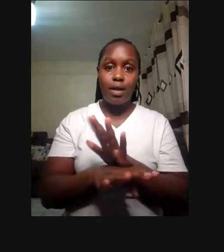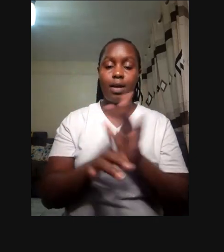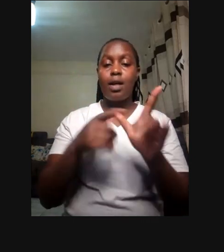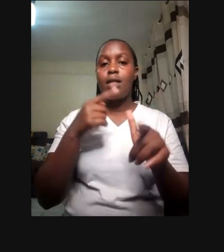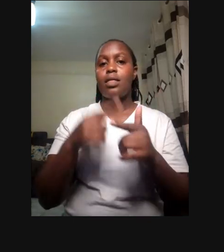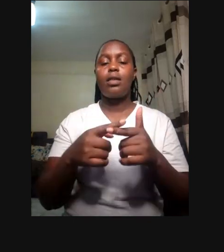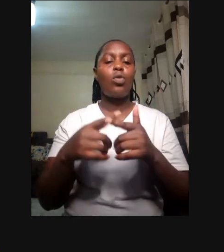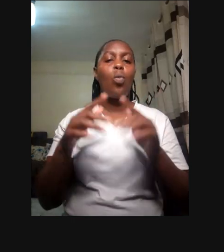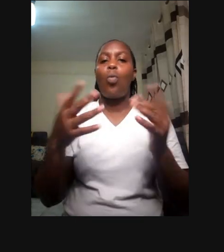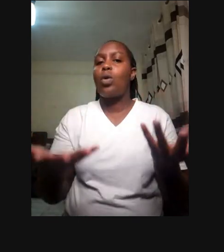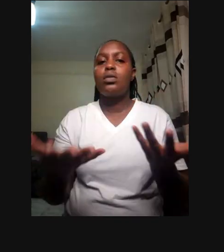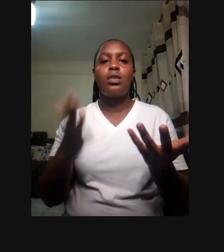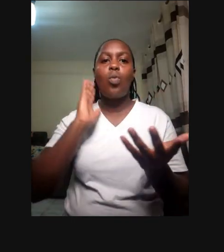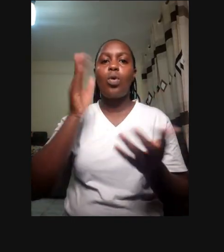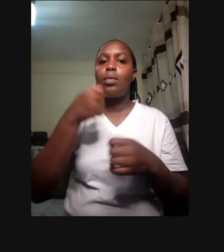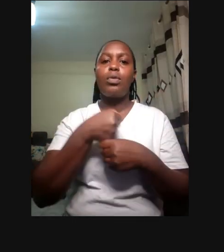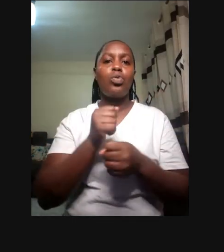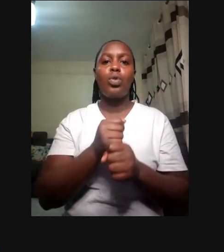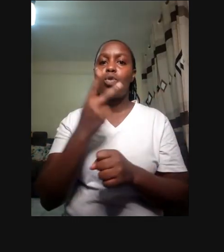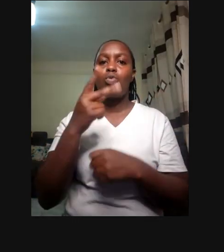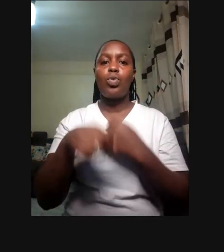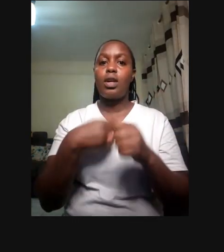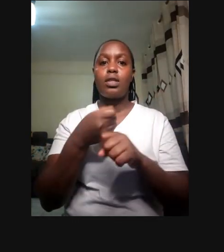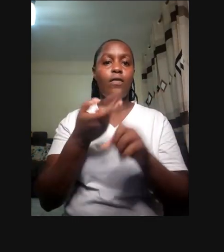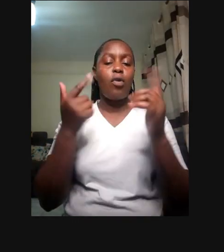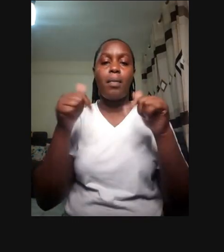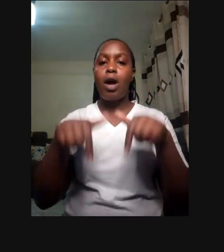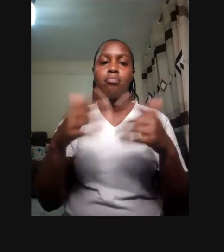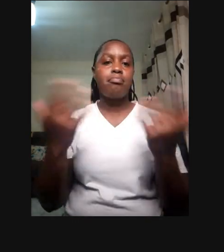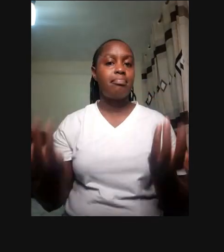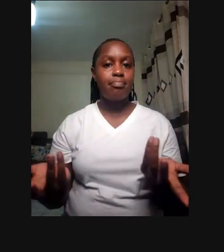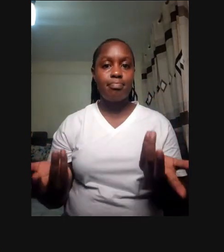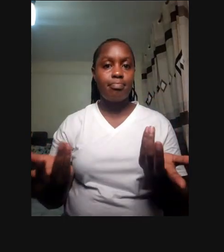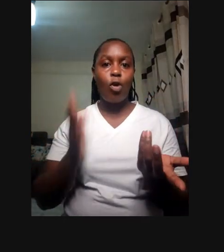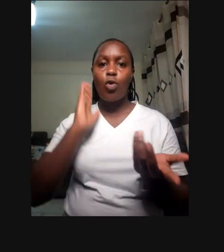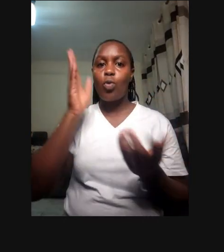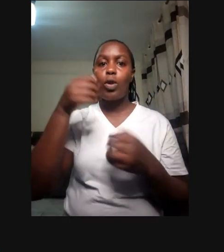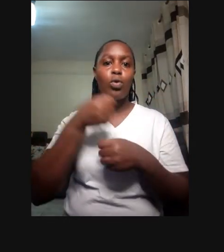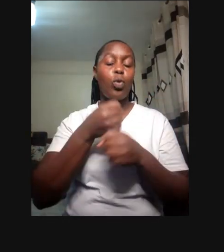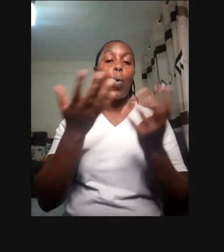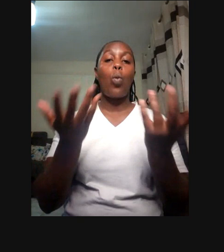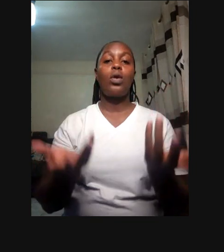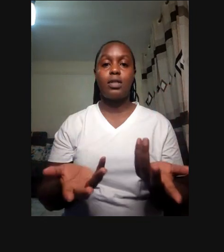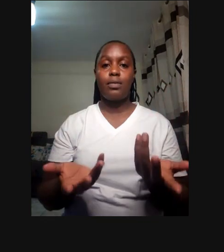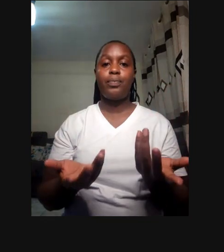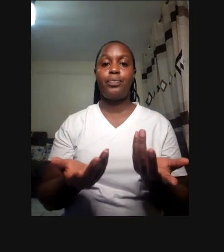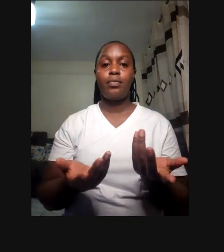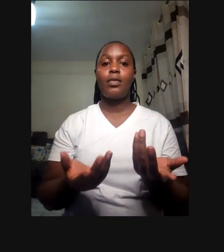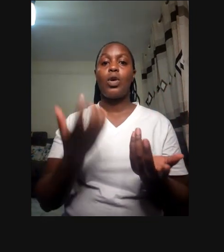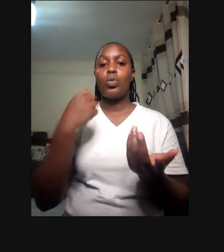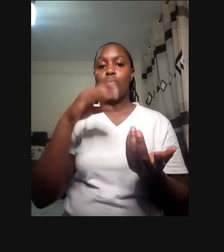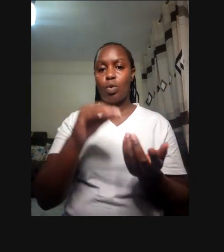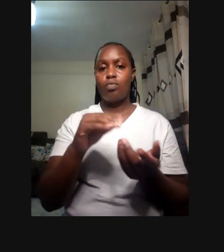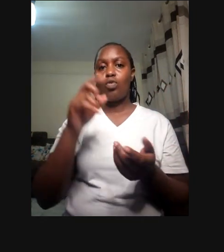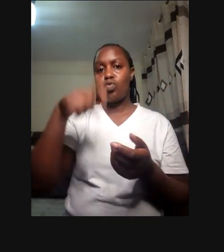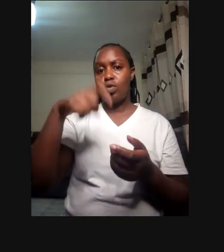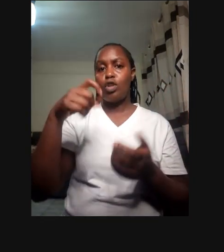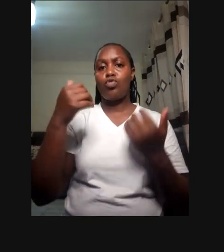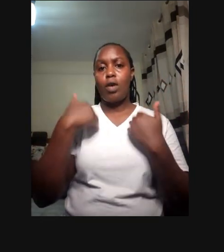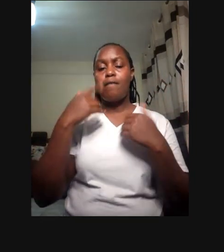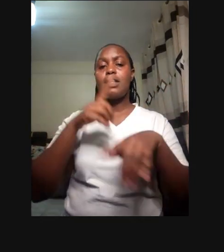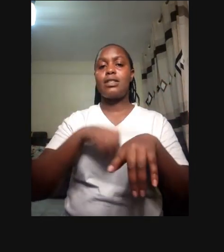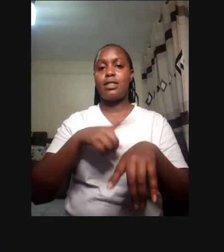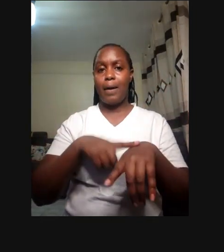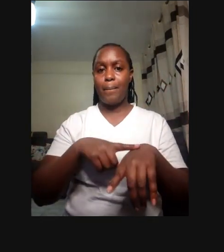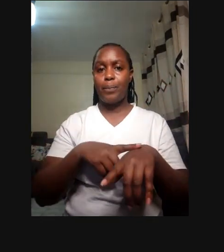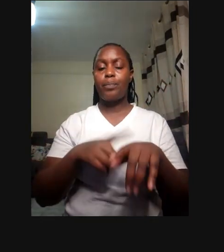doing 2 years from now? Honestly, what will you be doing? See, so give yourself. And I think that